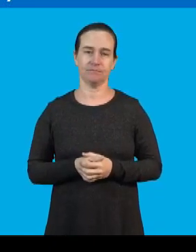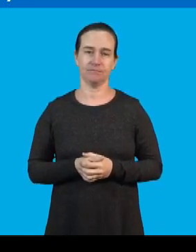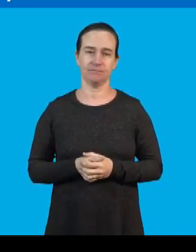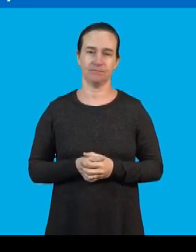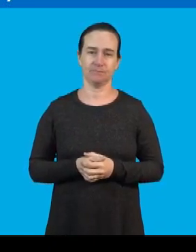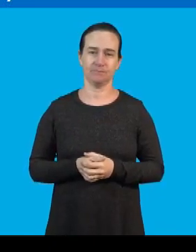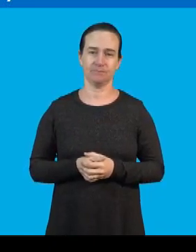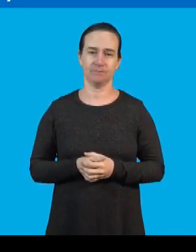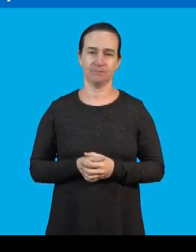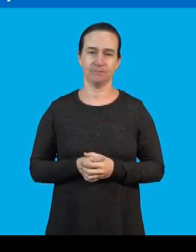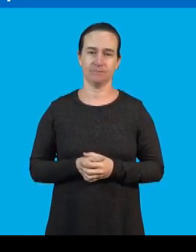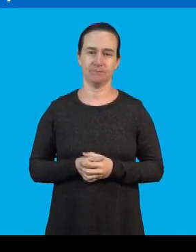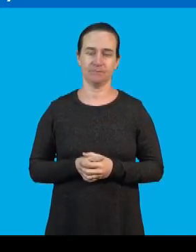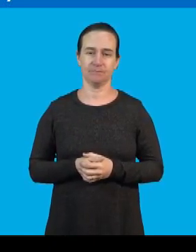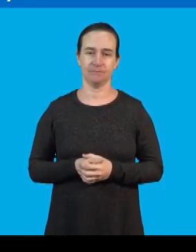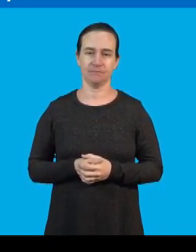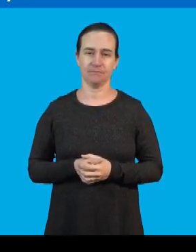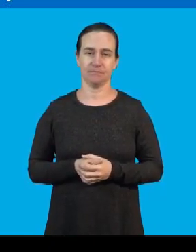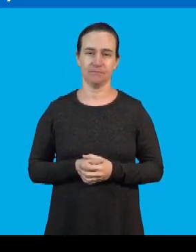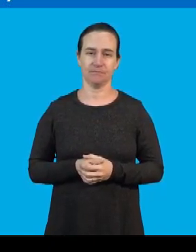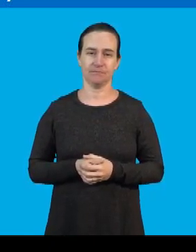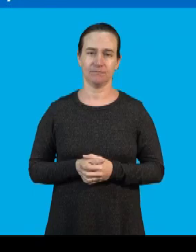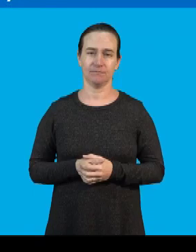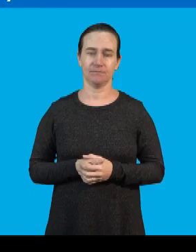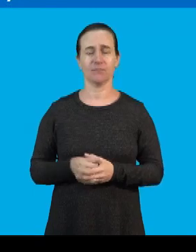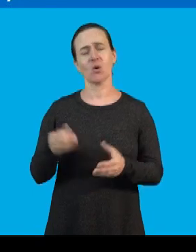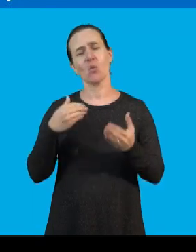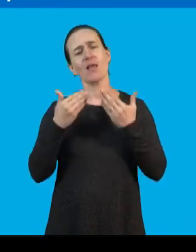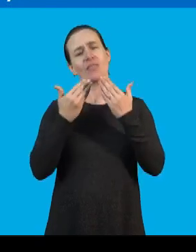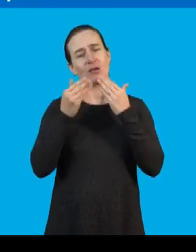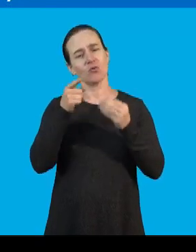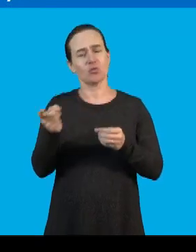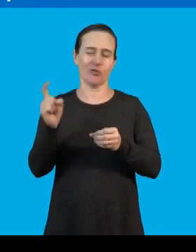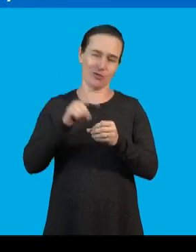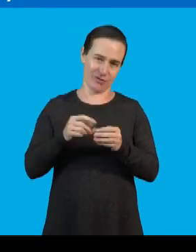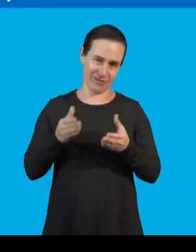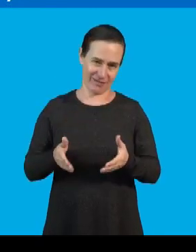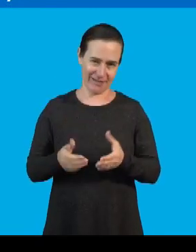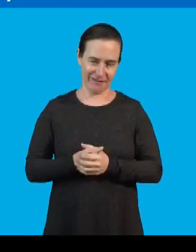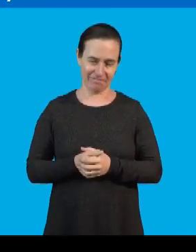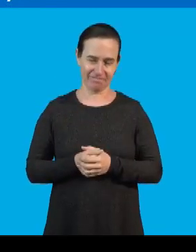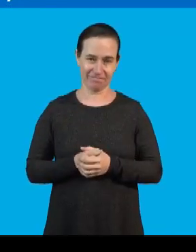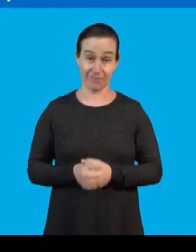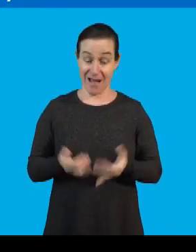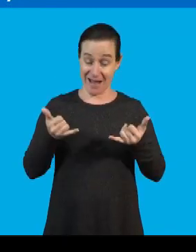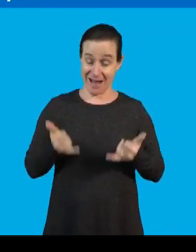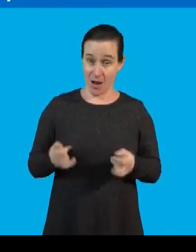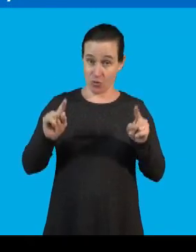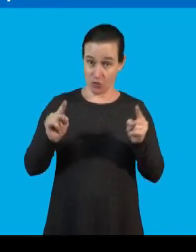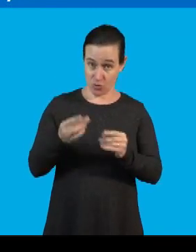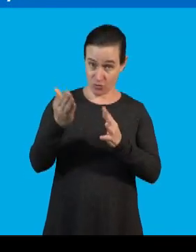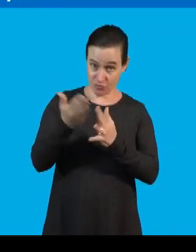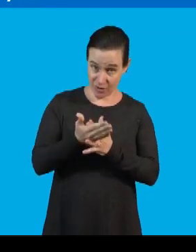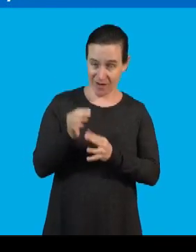option and then give your quote whether you agree or disagree. Okay, learners, we thank you